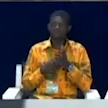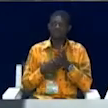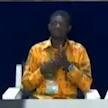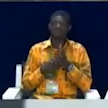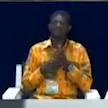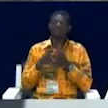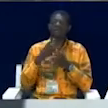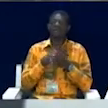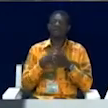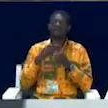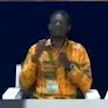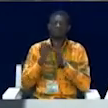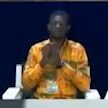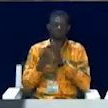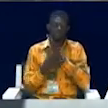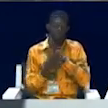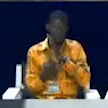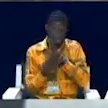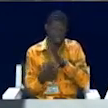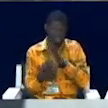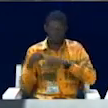place with the oil.